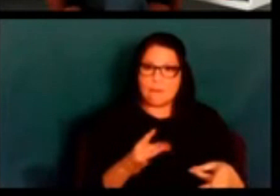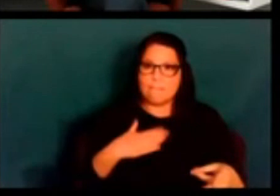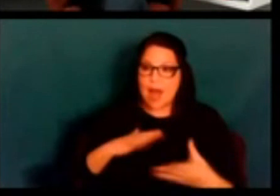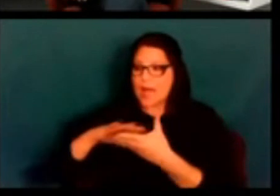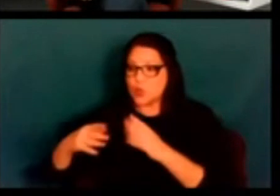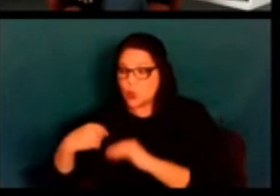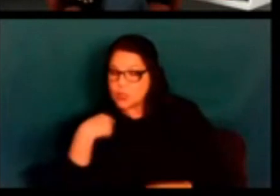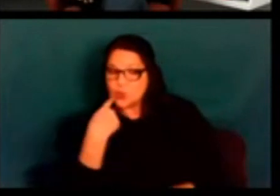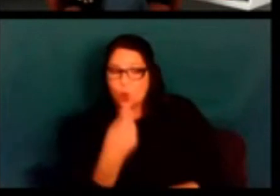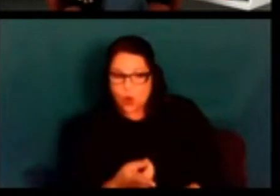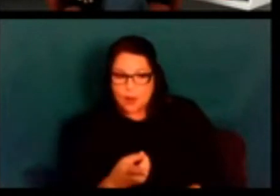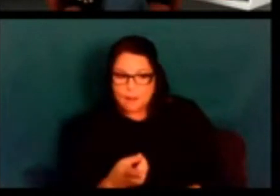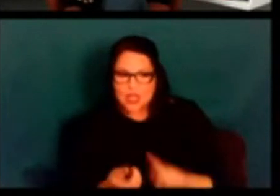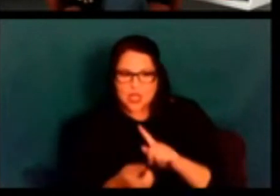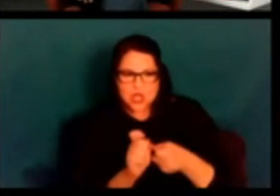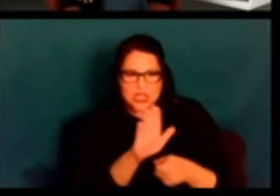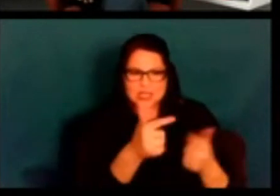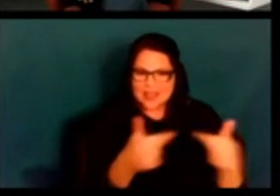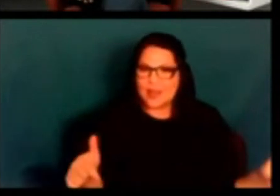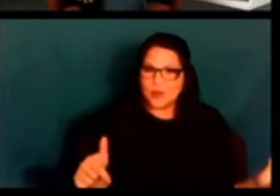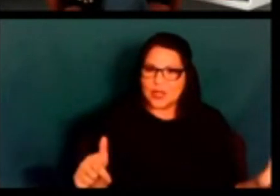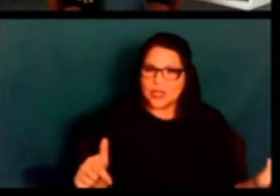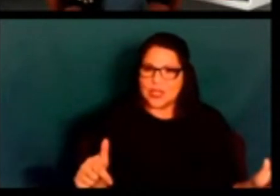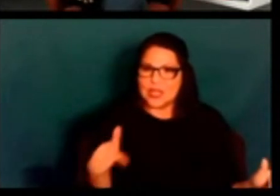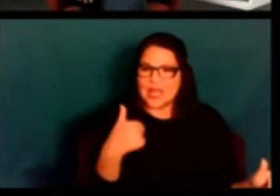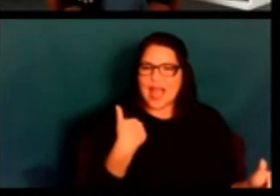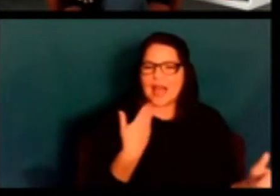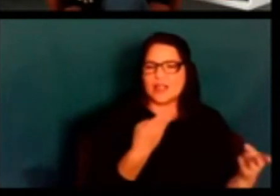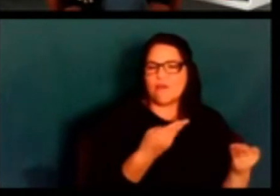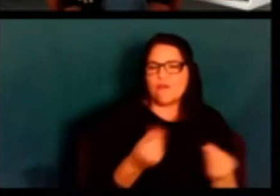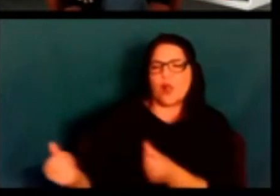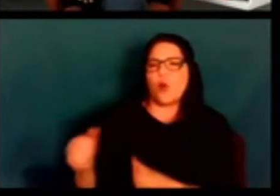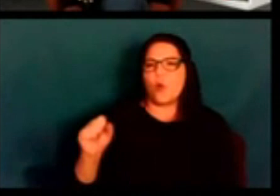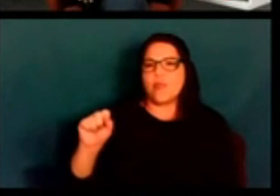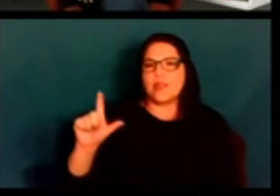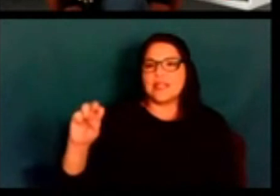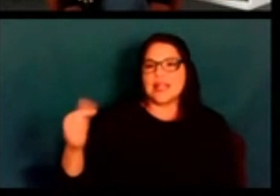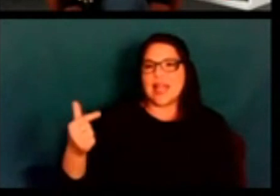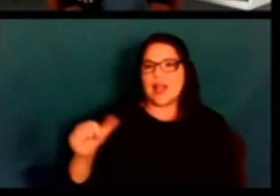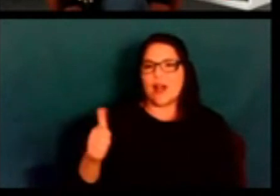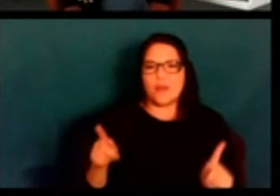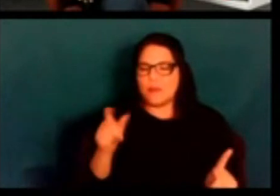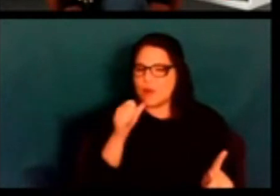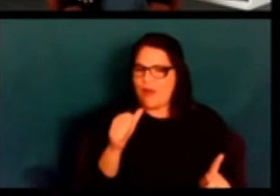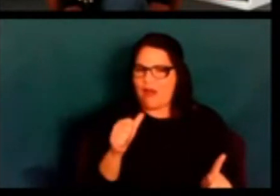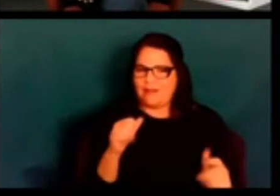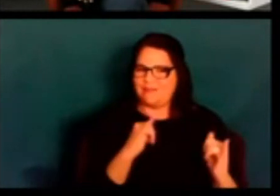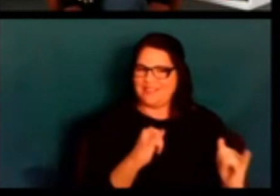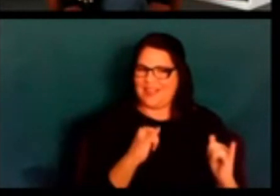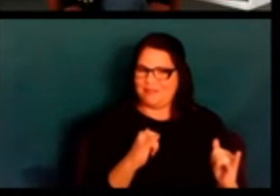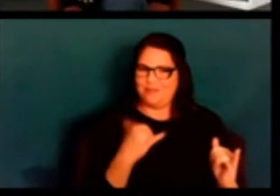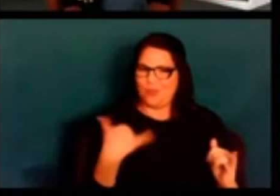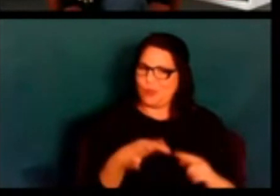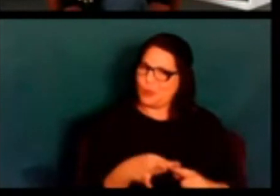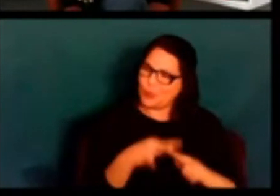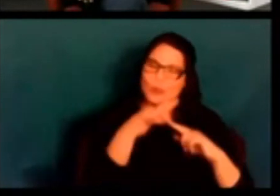I tell him and put them in his language. He had a flow of slang that nobody else had. Yeah. You know,